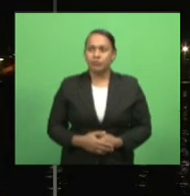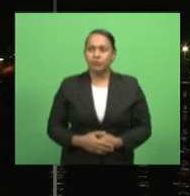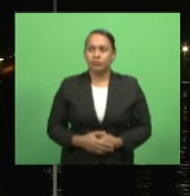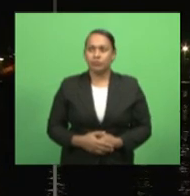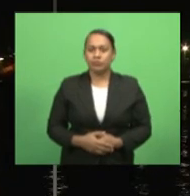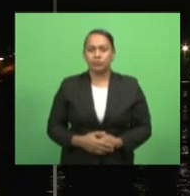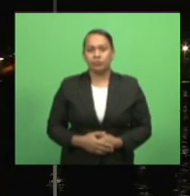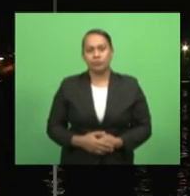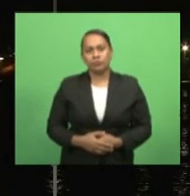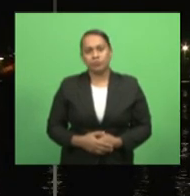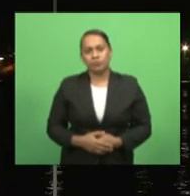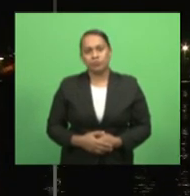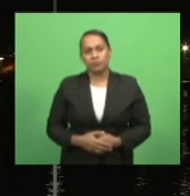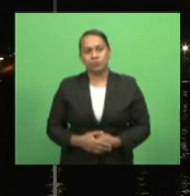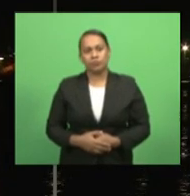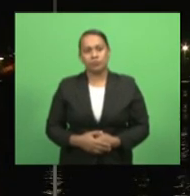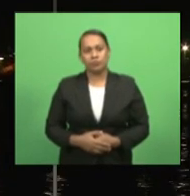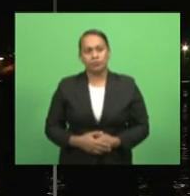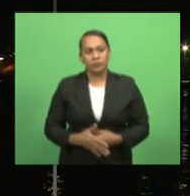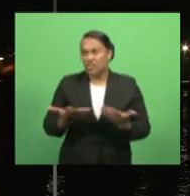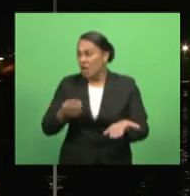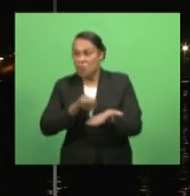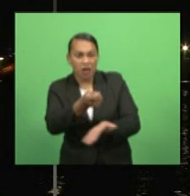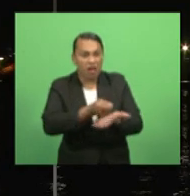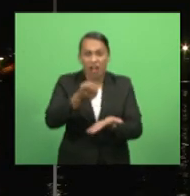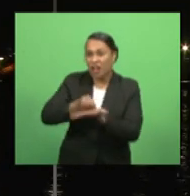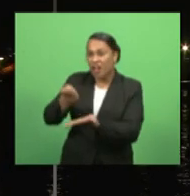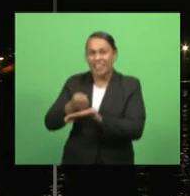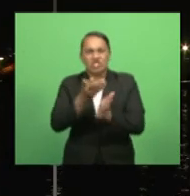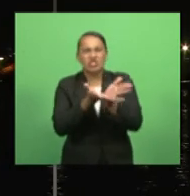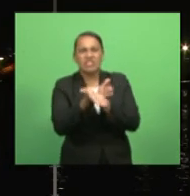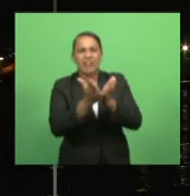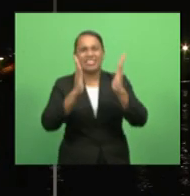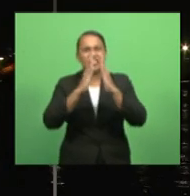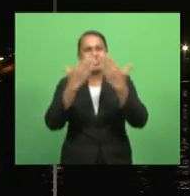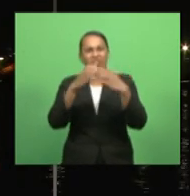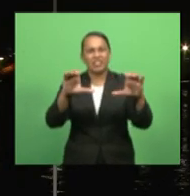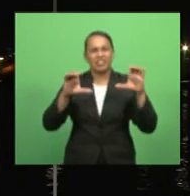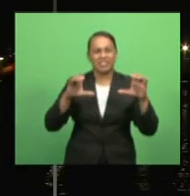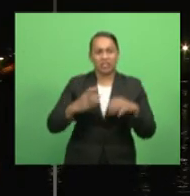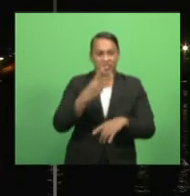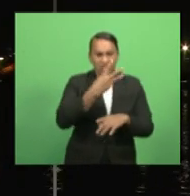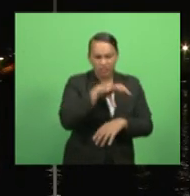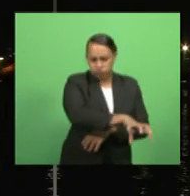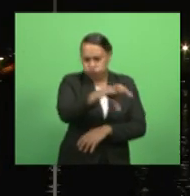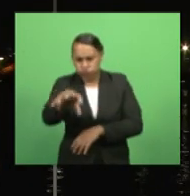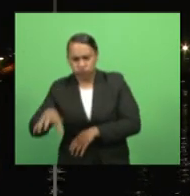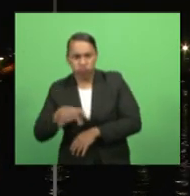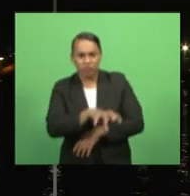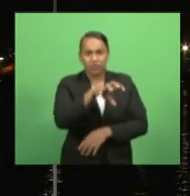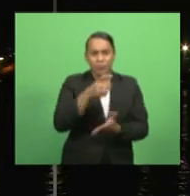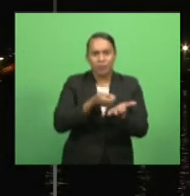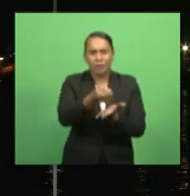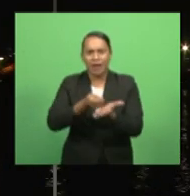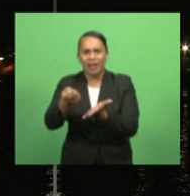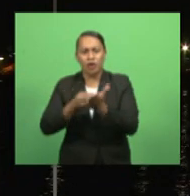the ratepayers continue to complain about the services rendered by 13 municipal councils, it has been revealed that these town